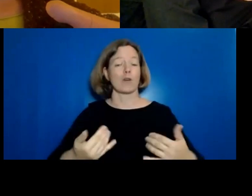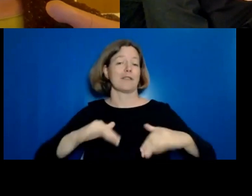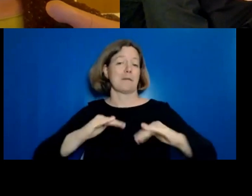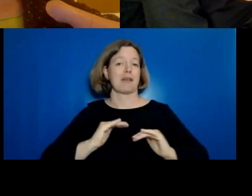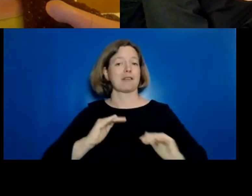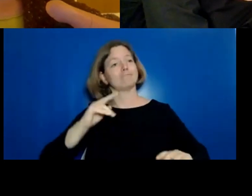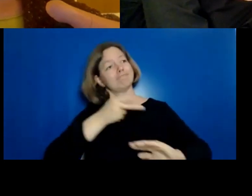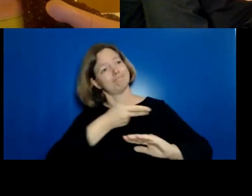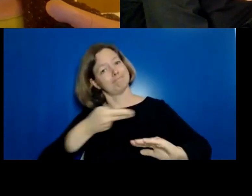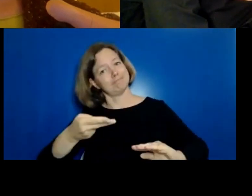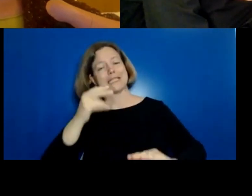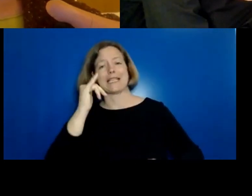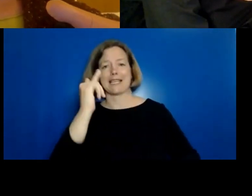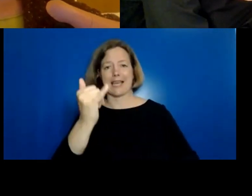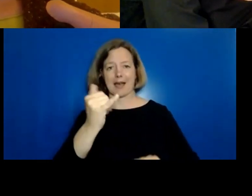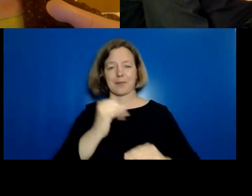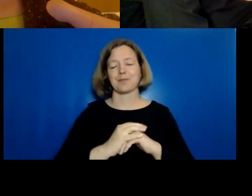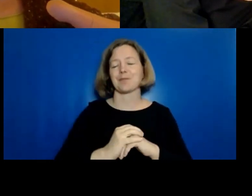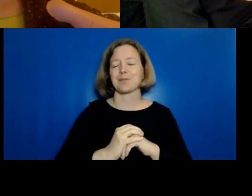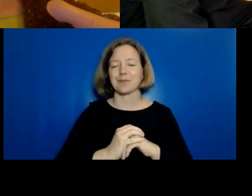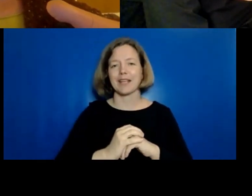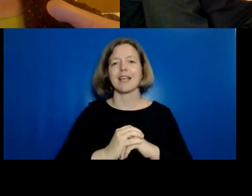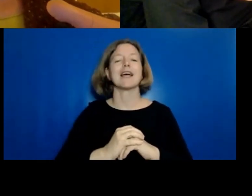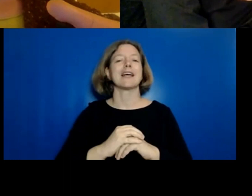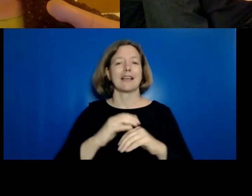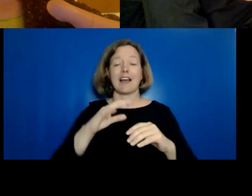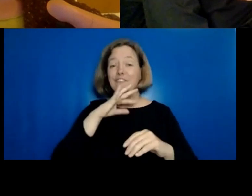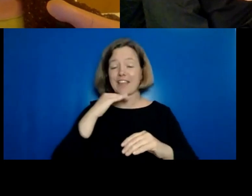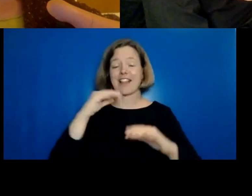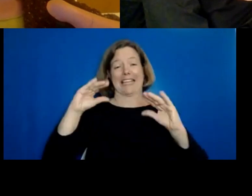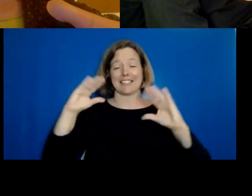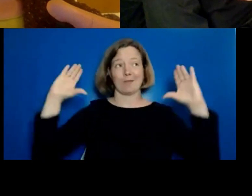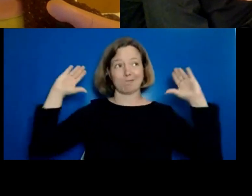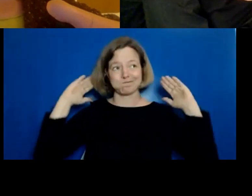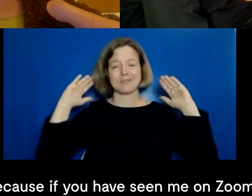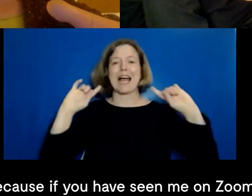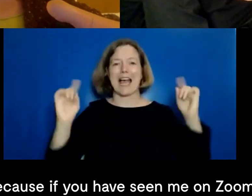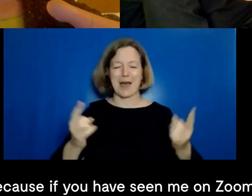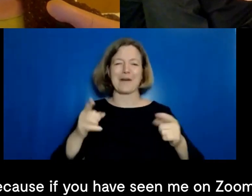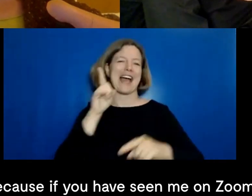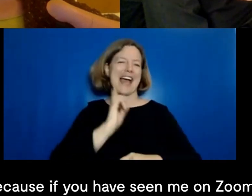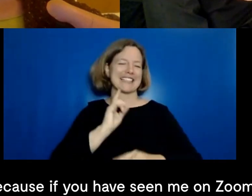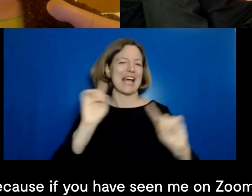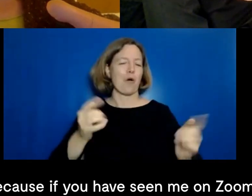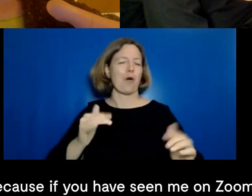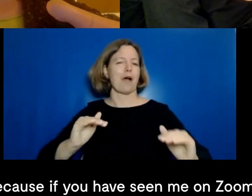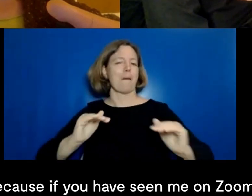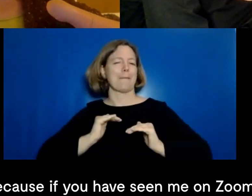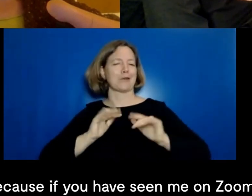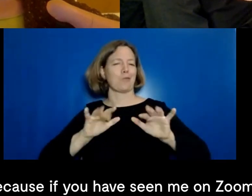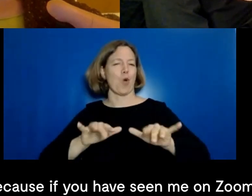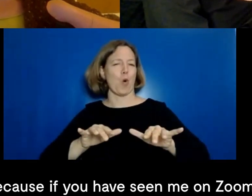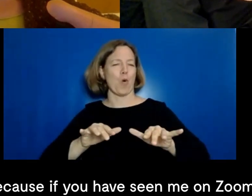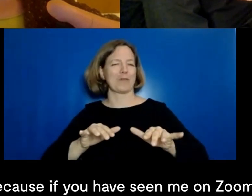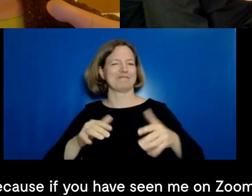with lots of cushions. I call this bed also my bed office, because if you have